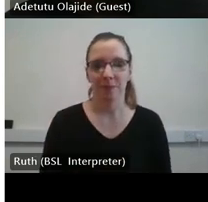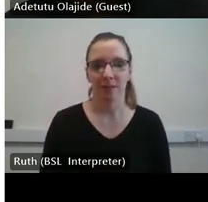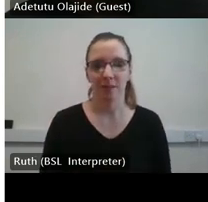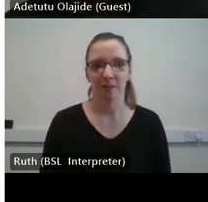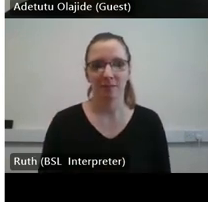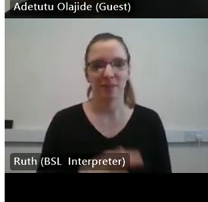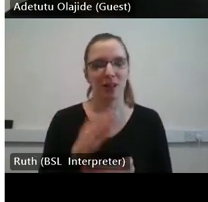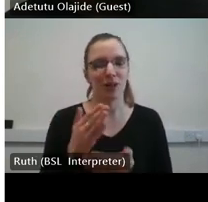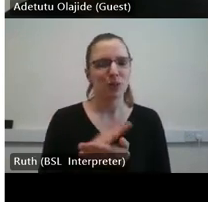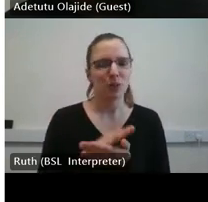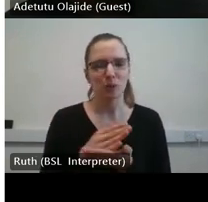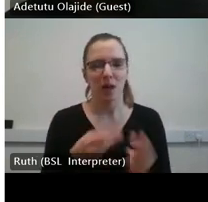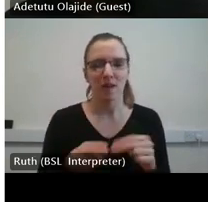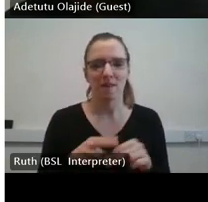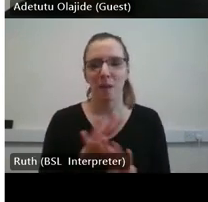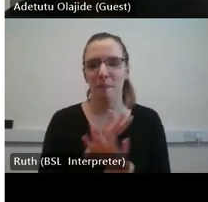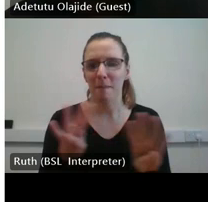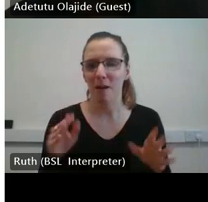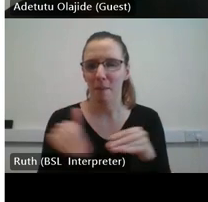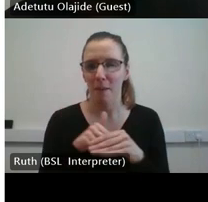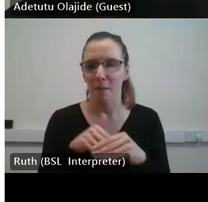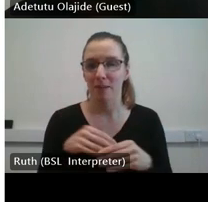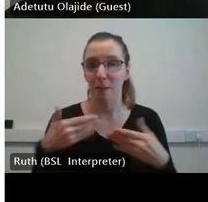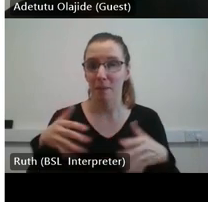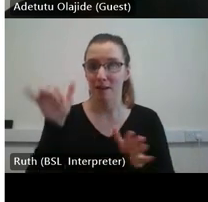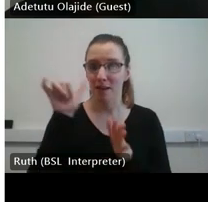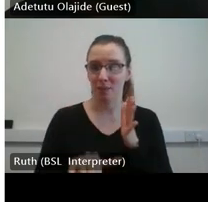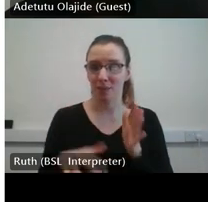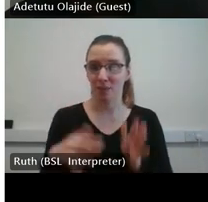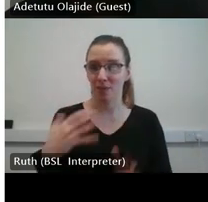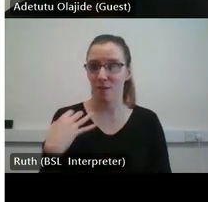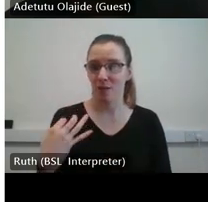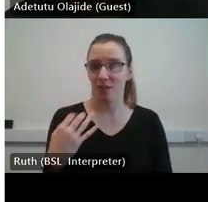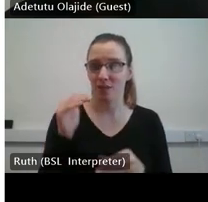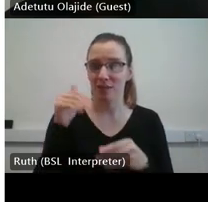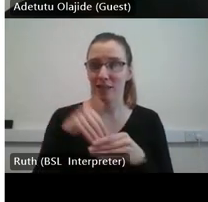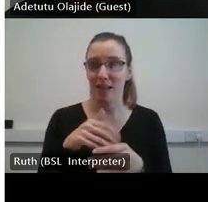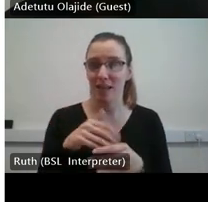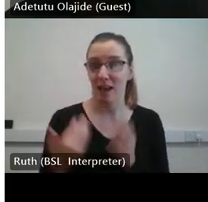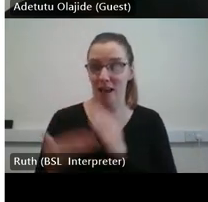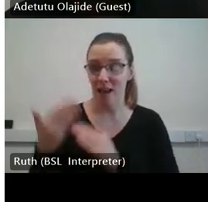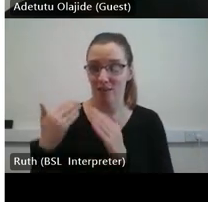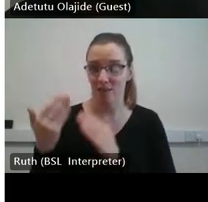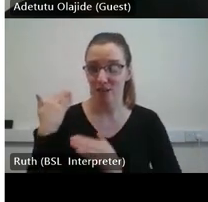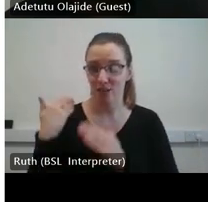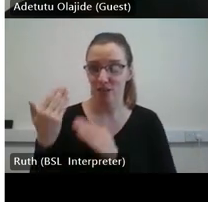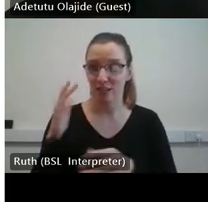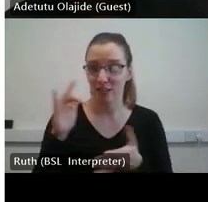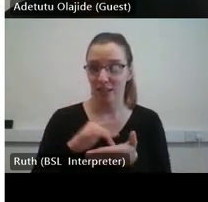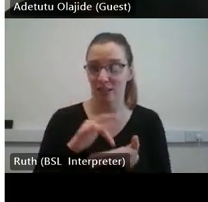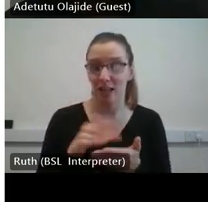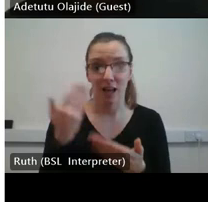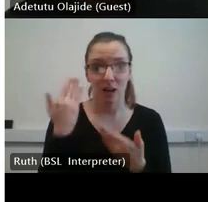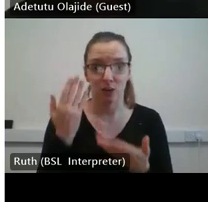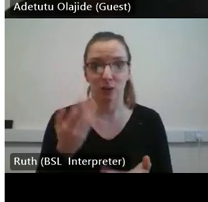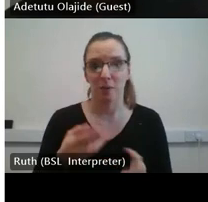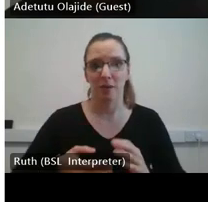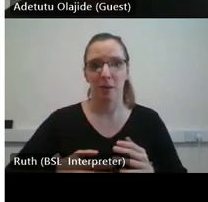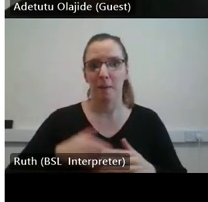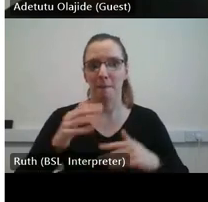we have panel members who have experienced volunteering within the heritage sector, you know, built heritage,